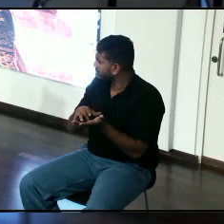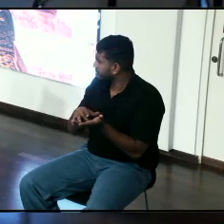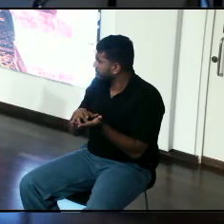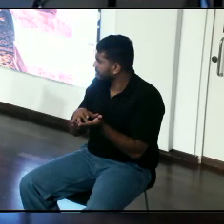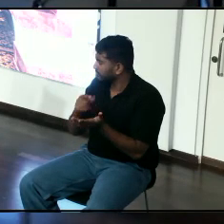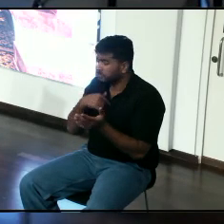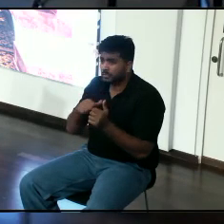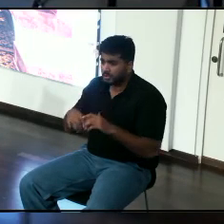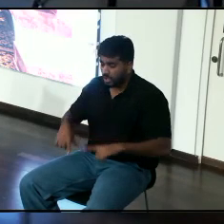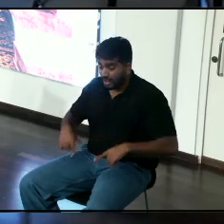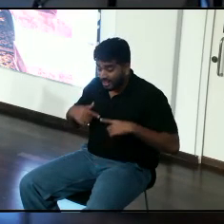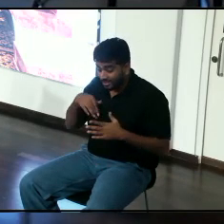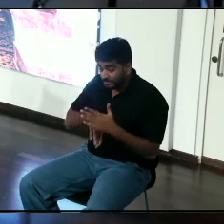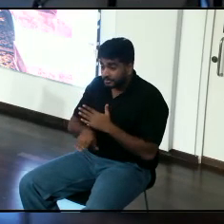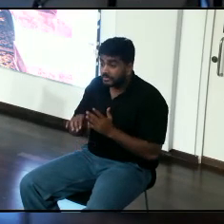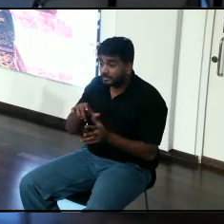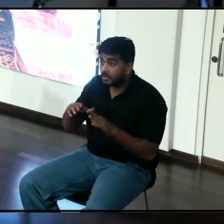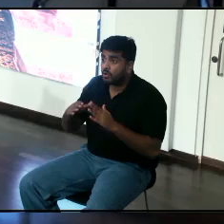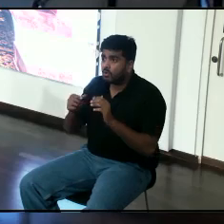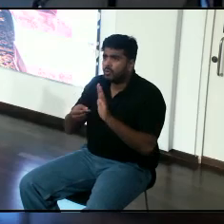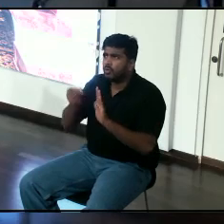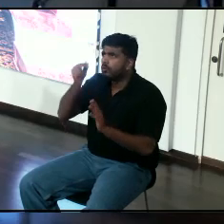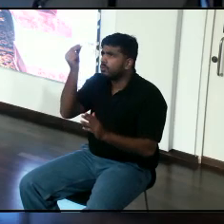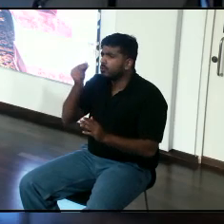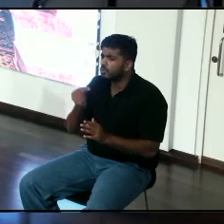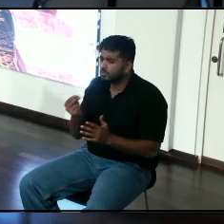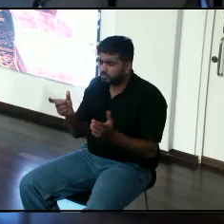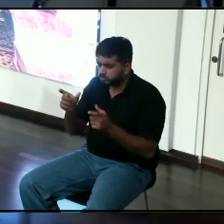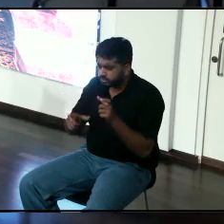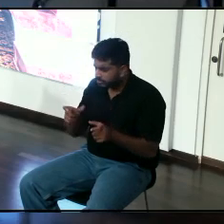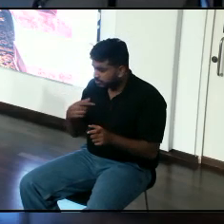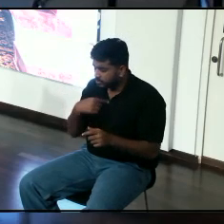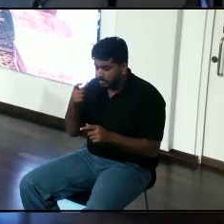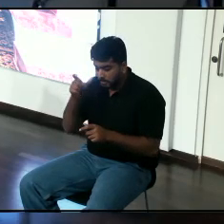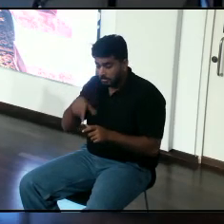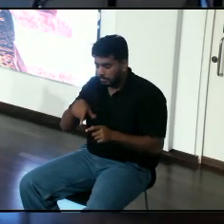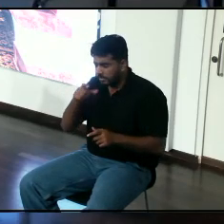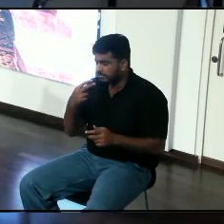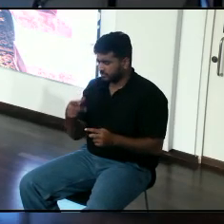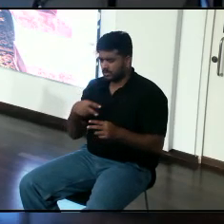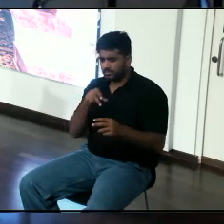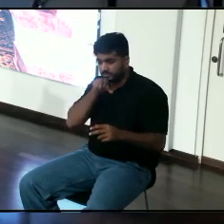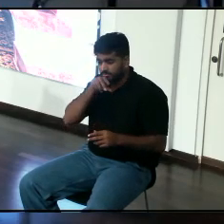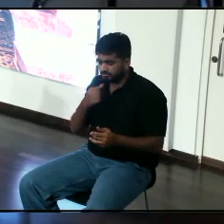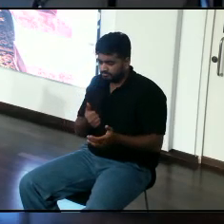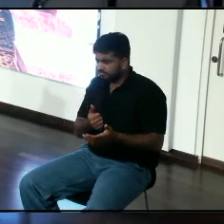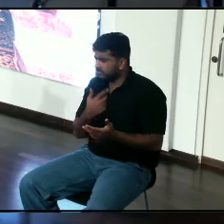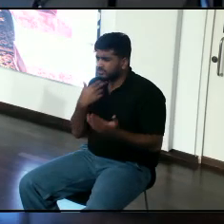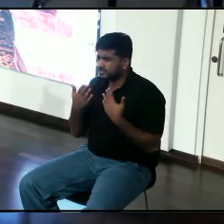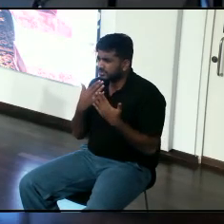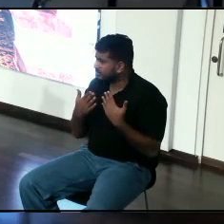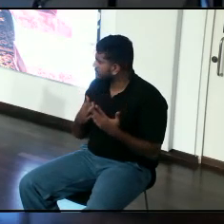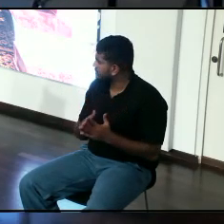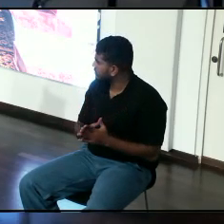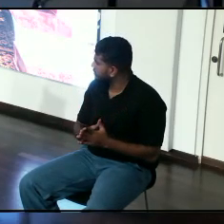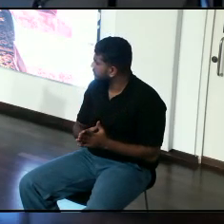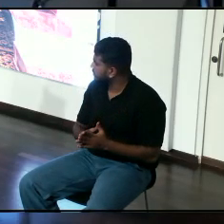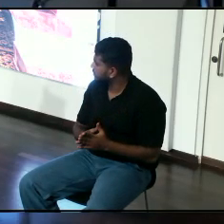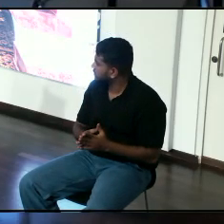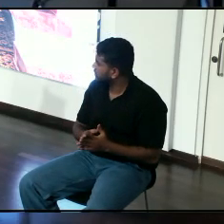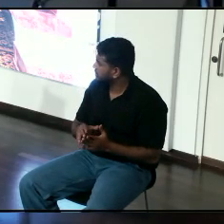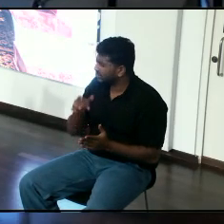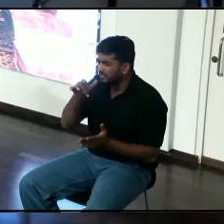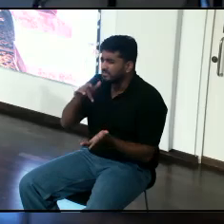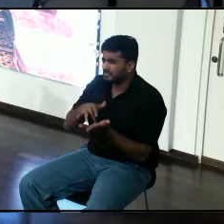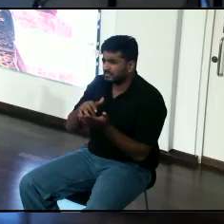heritage architecture that really spoke to me, be it the white gabled and